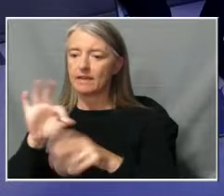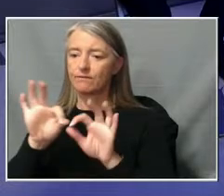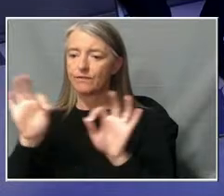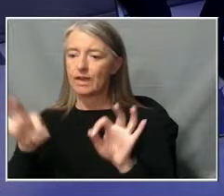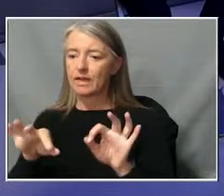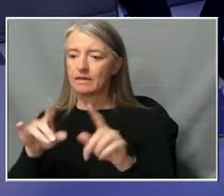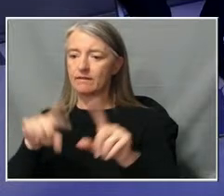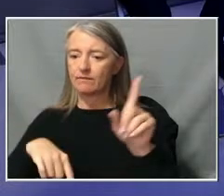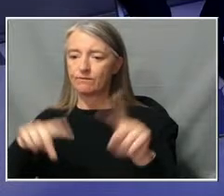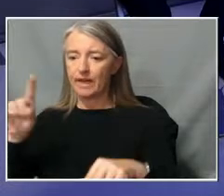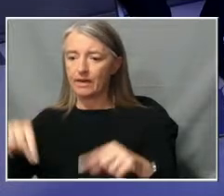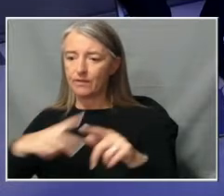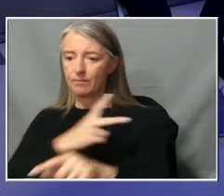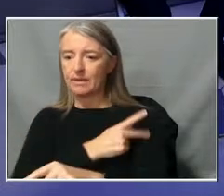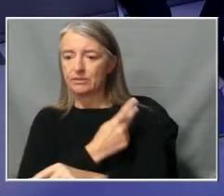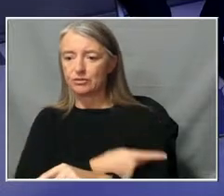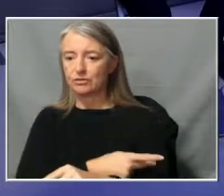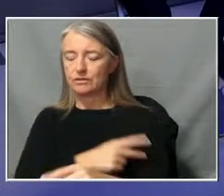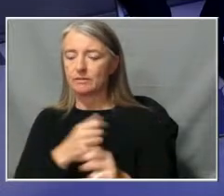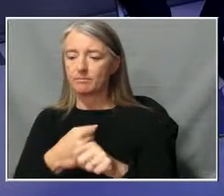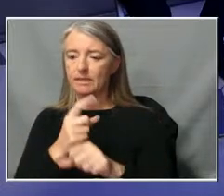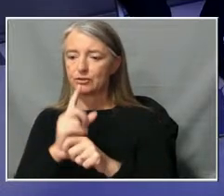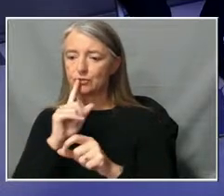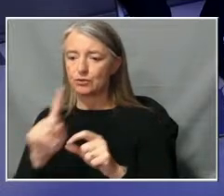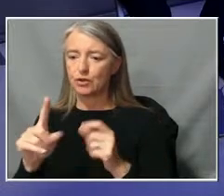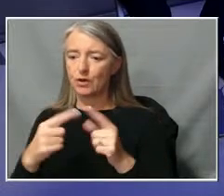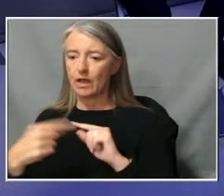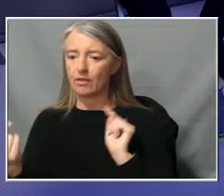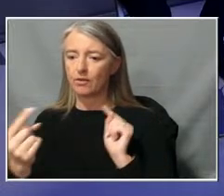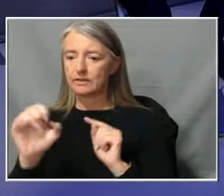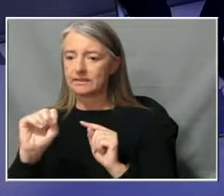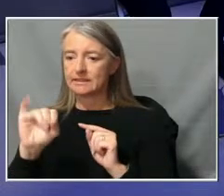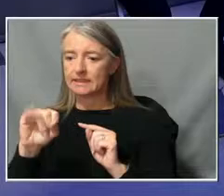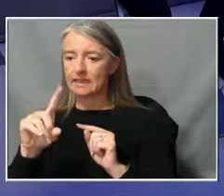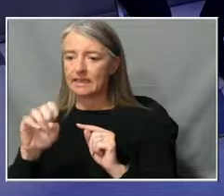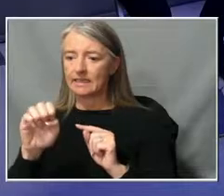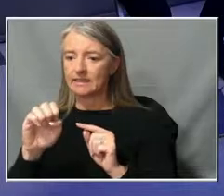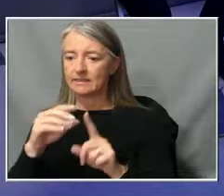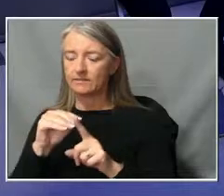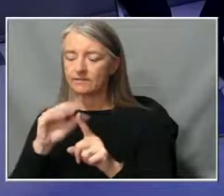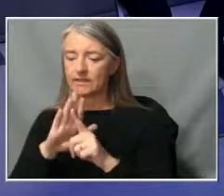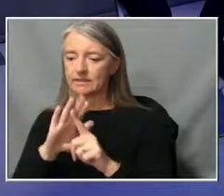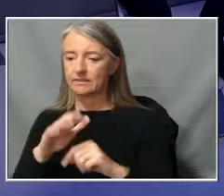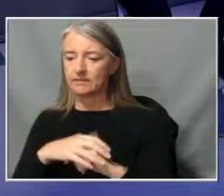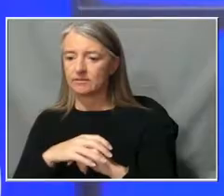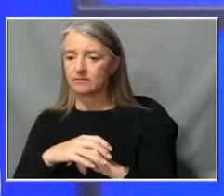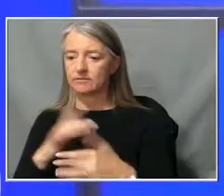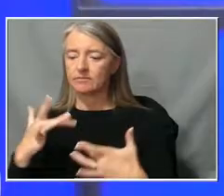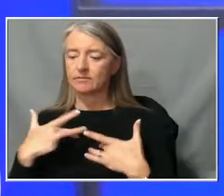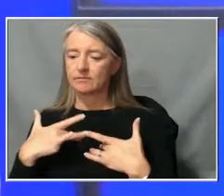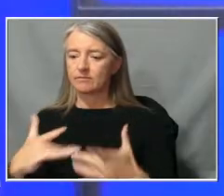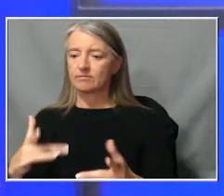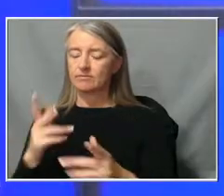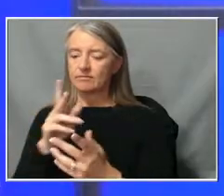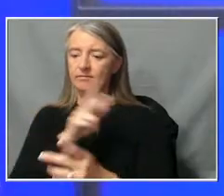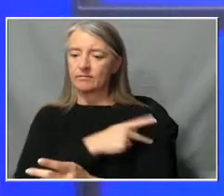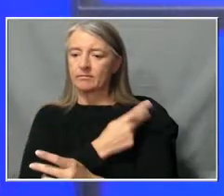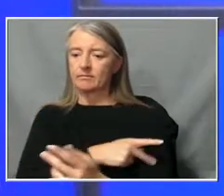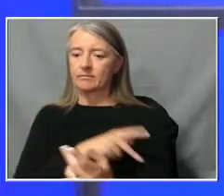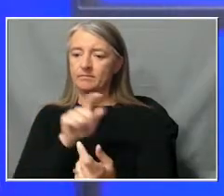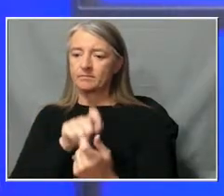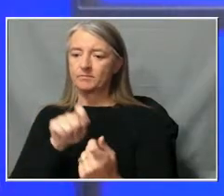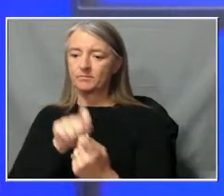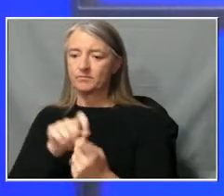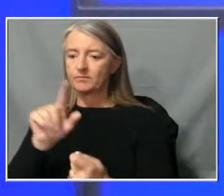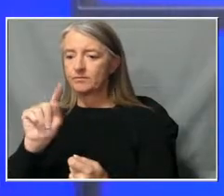from patient to patient, just to make sure that there are no adverse side effects? So that again, tends to be patient-specific and tumor-specific.